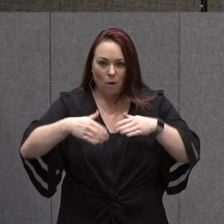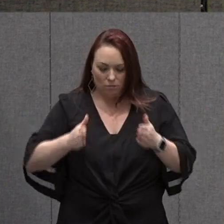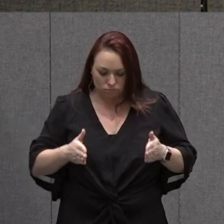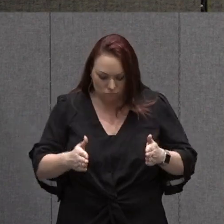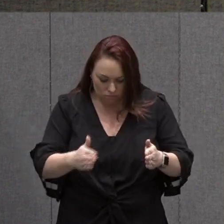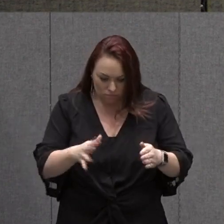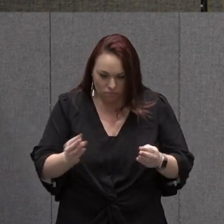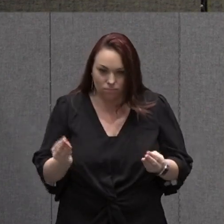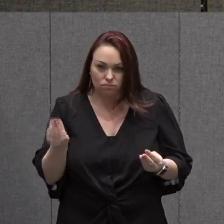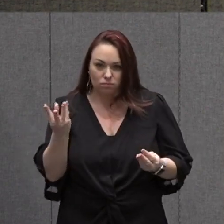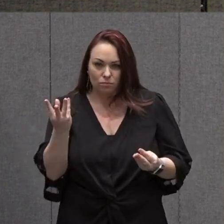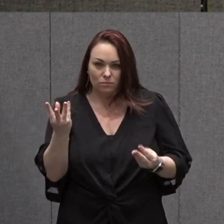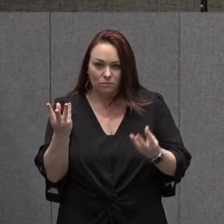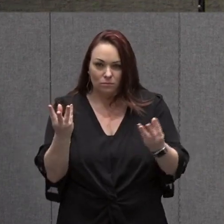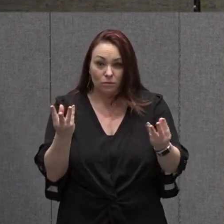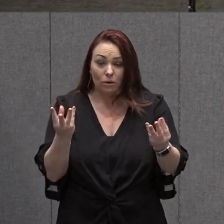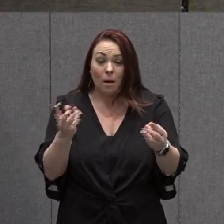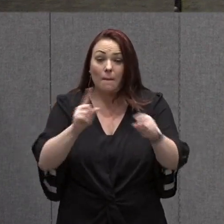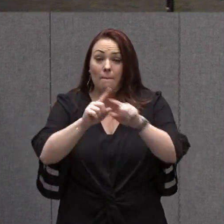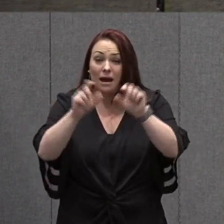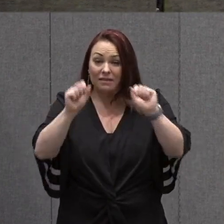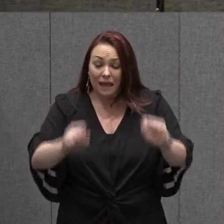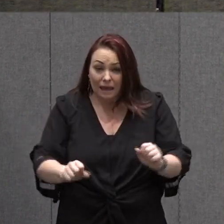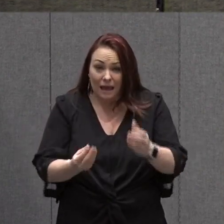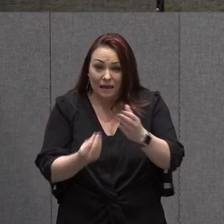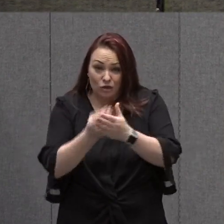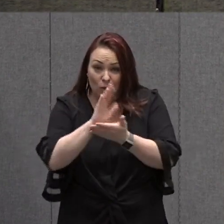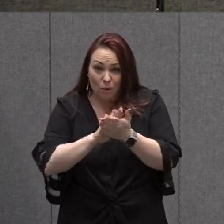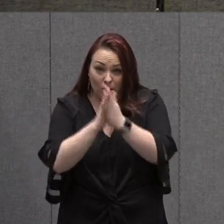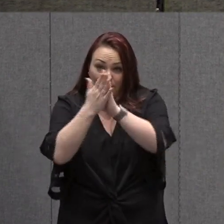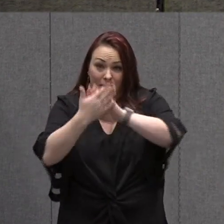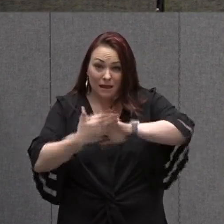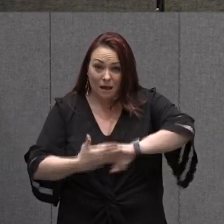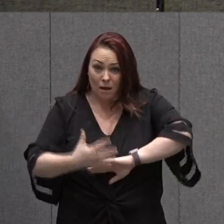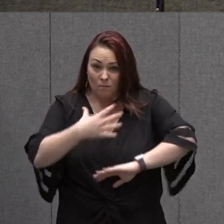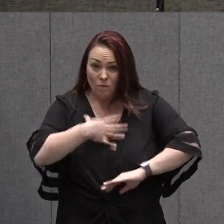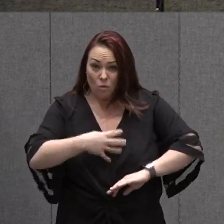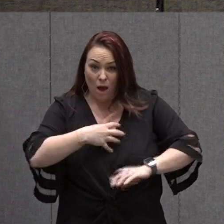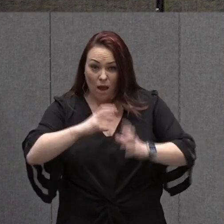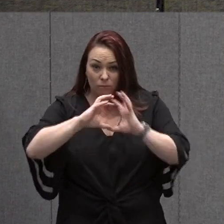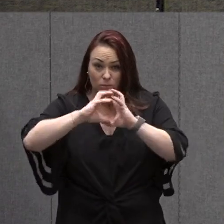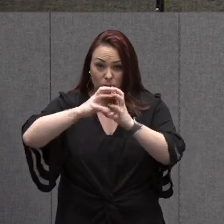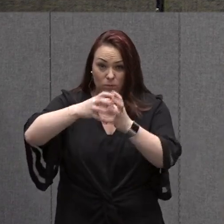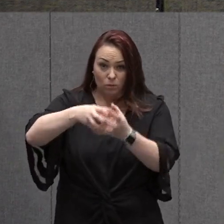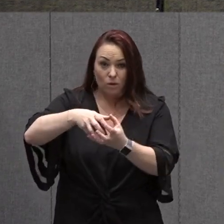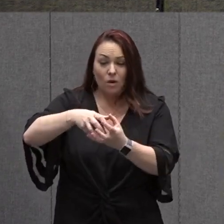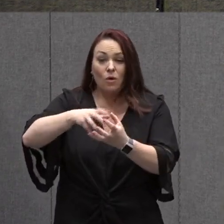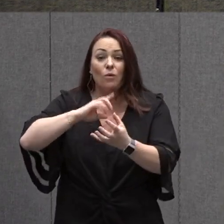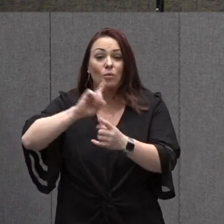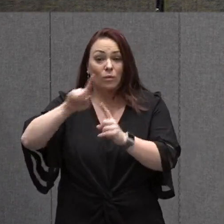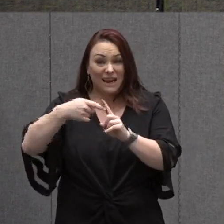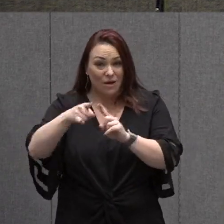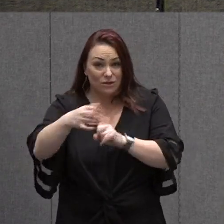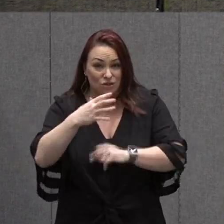They also end up looking like this. Have you seen these? When I was your age, I liked to pick